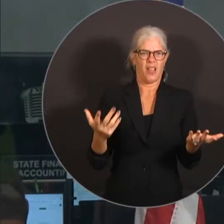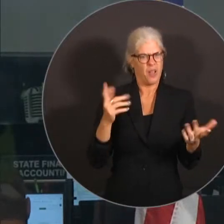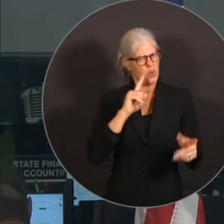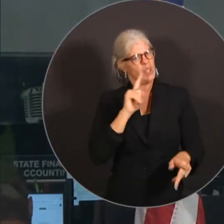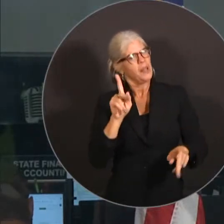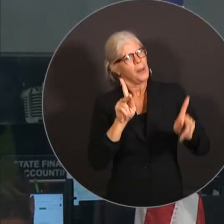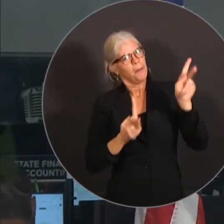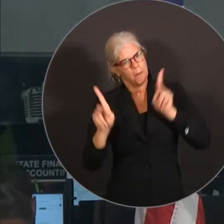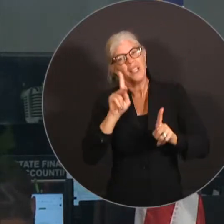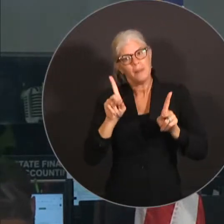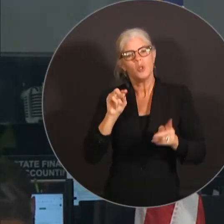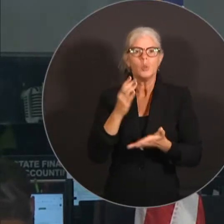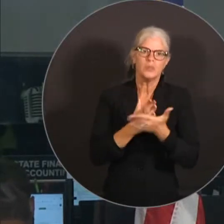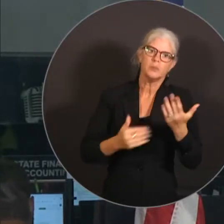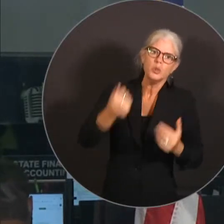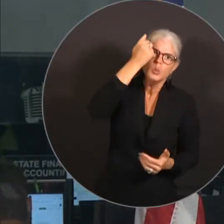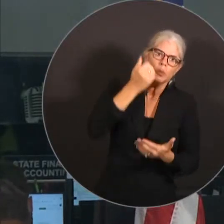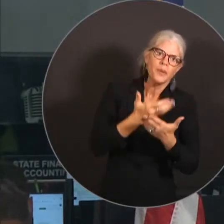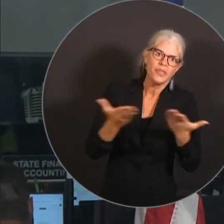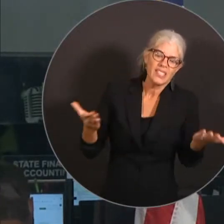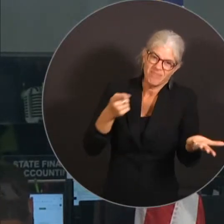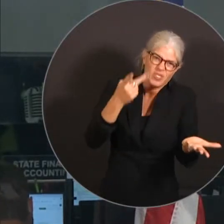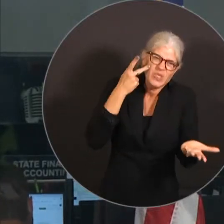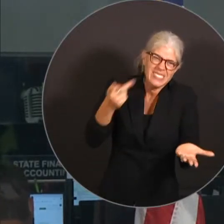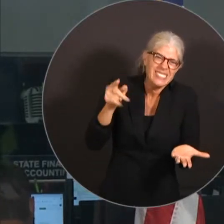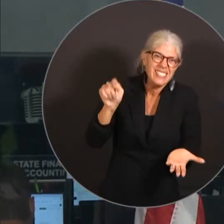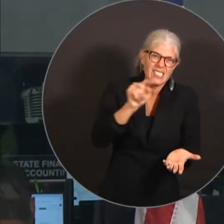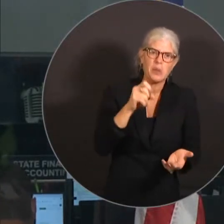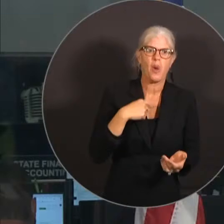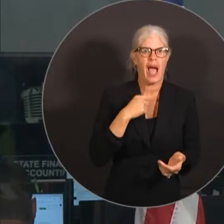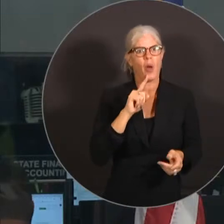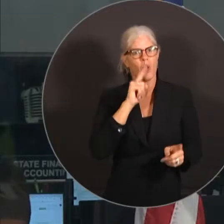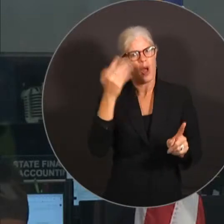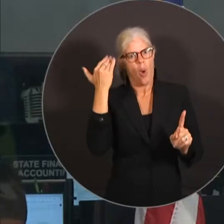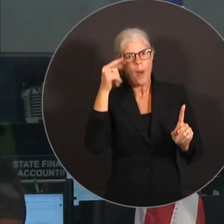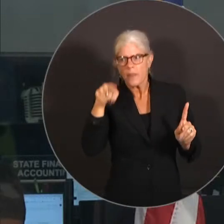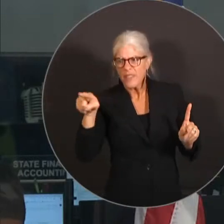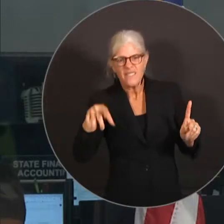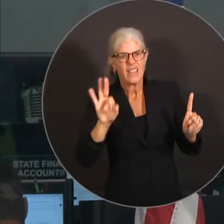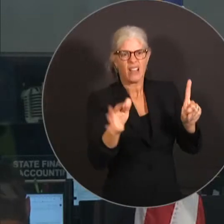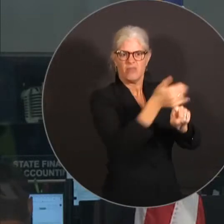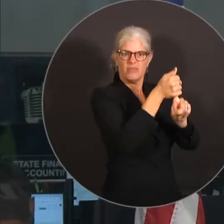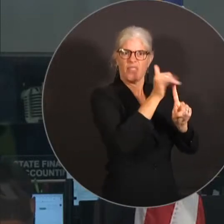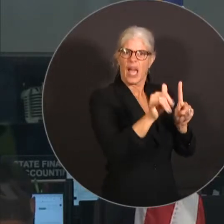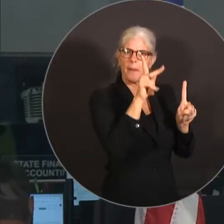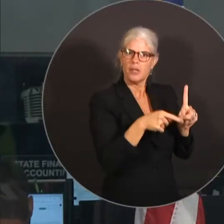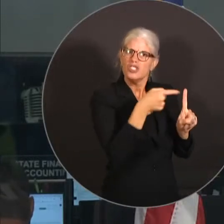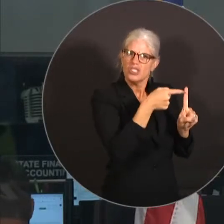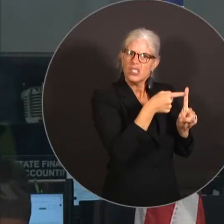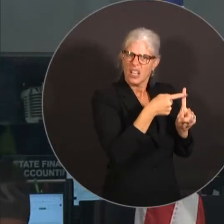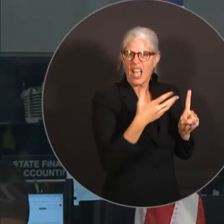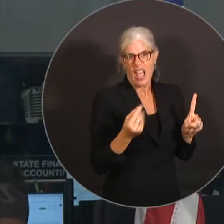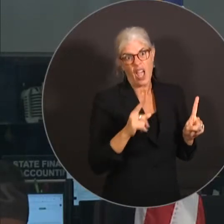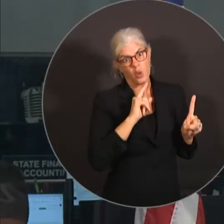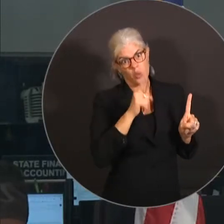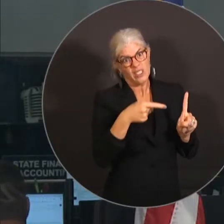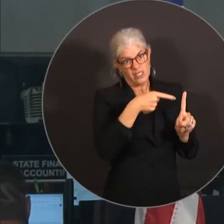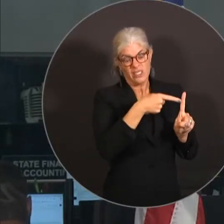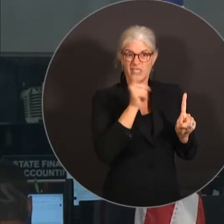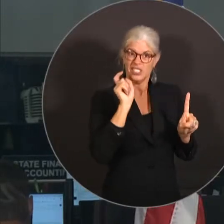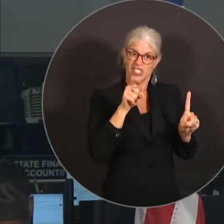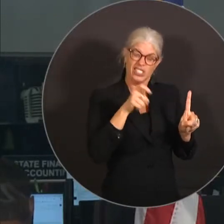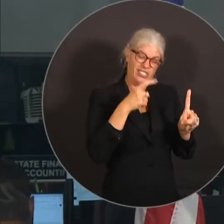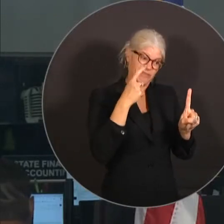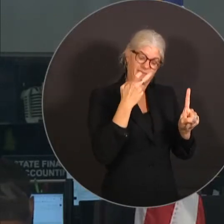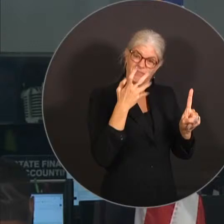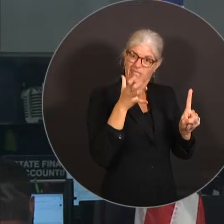dumb things, but you just see that. And so I hope they find the person who did it. And that person should have the book thrown at them. We've got very good laws